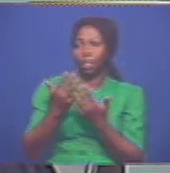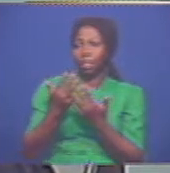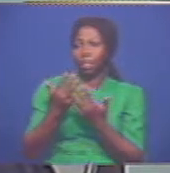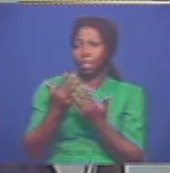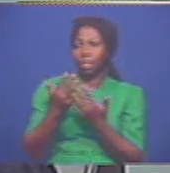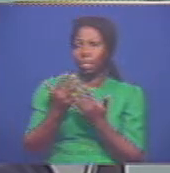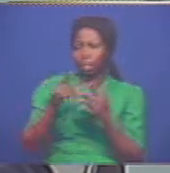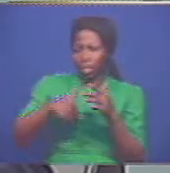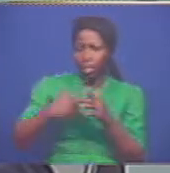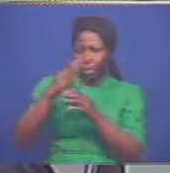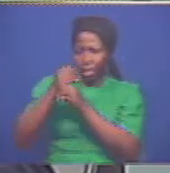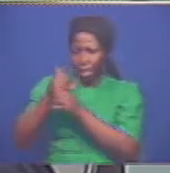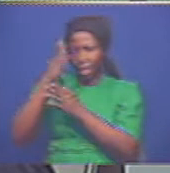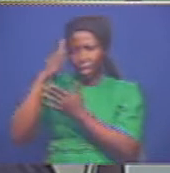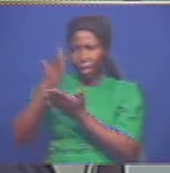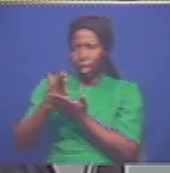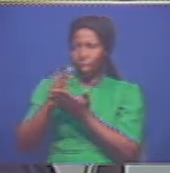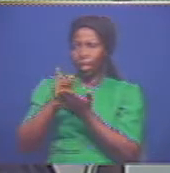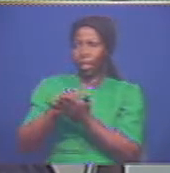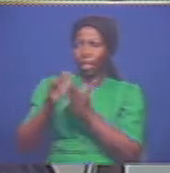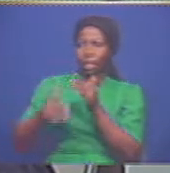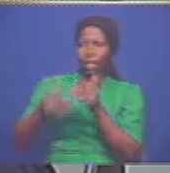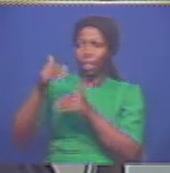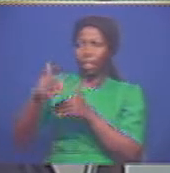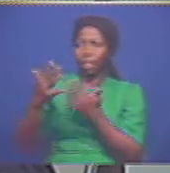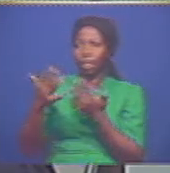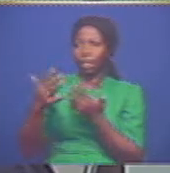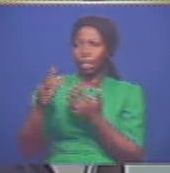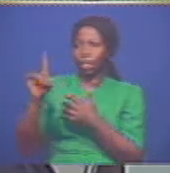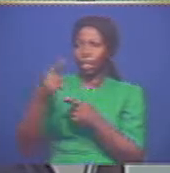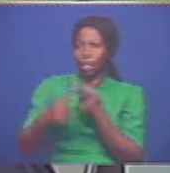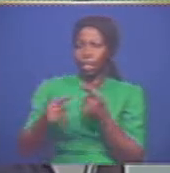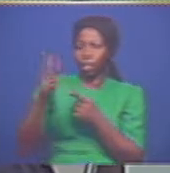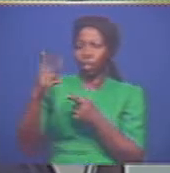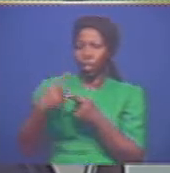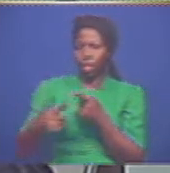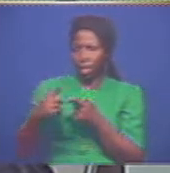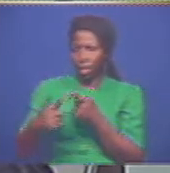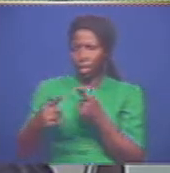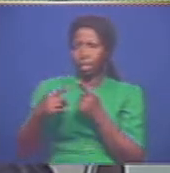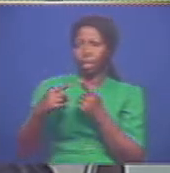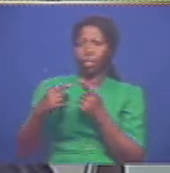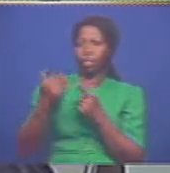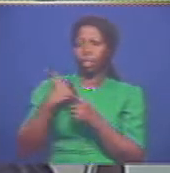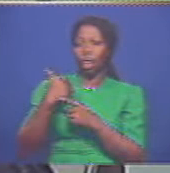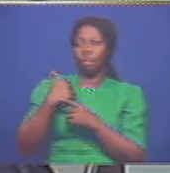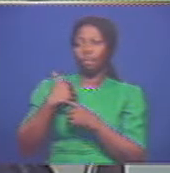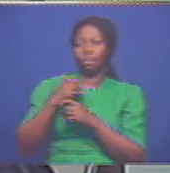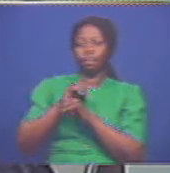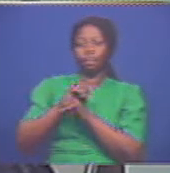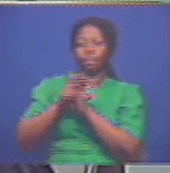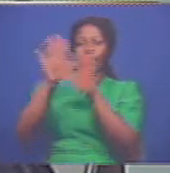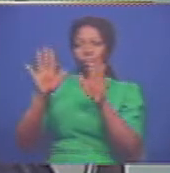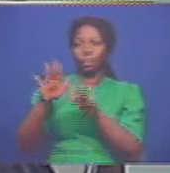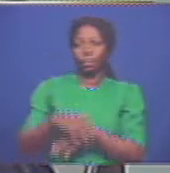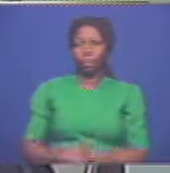I'm trusting and I'm believing in the next 1 year, 2 years, they're going to be light. There will be light at the end of